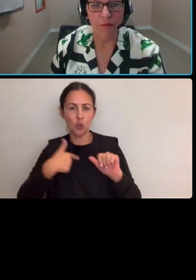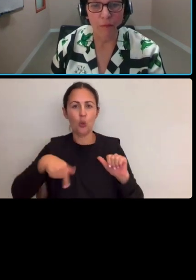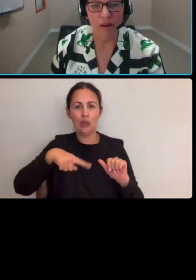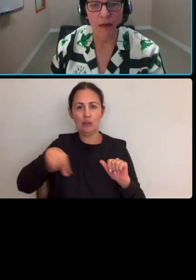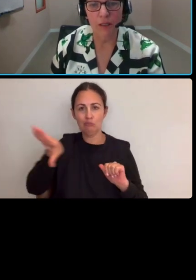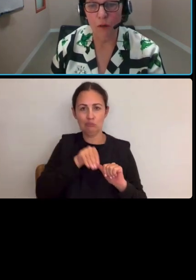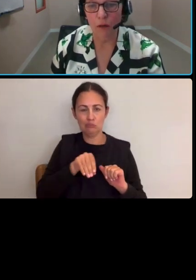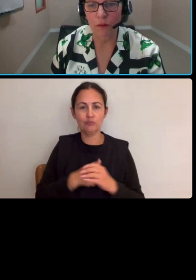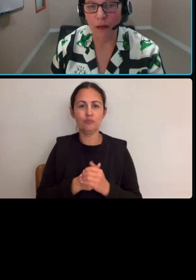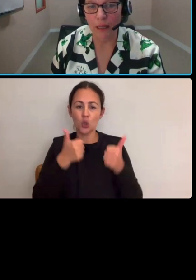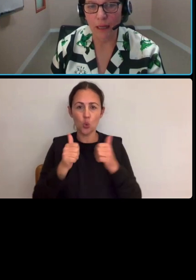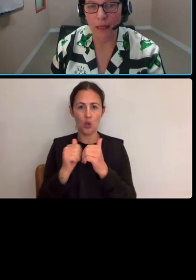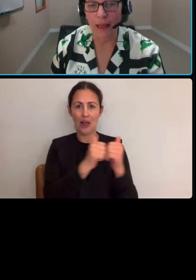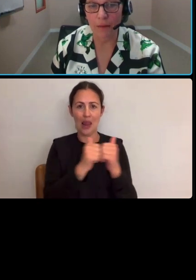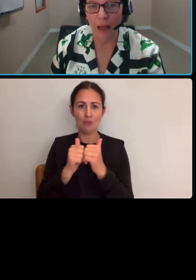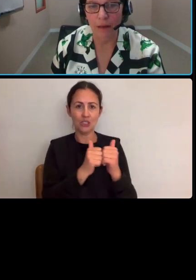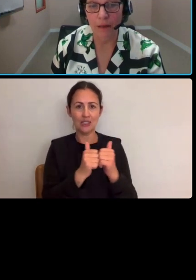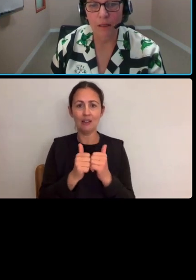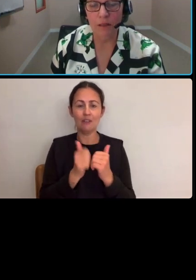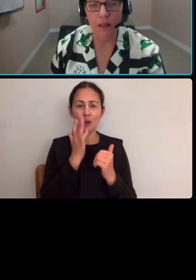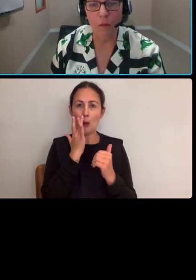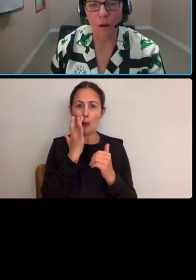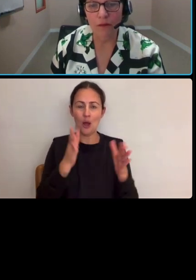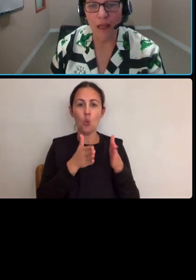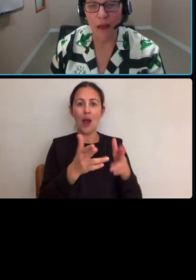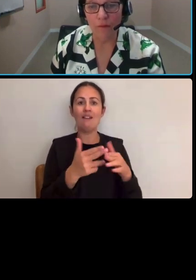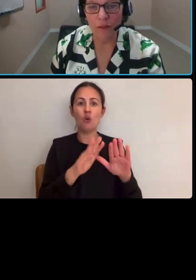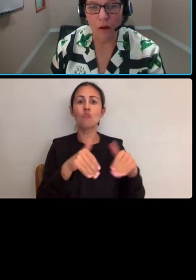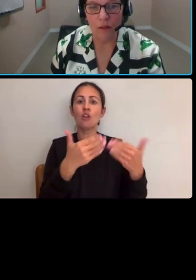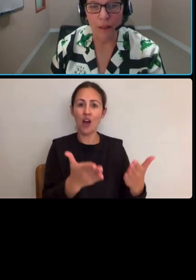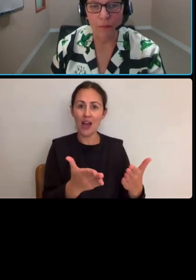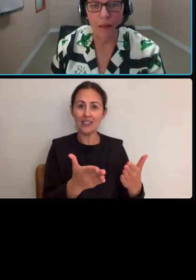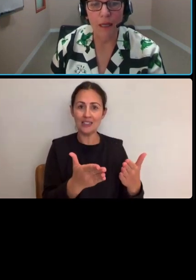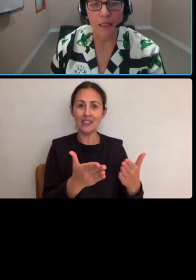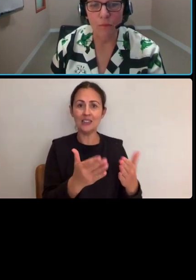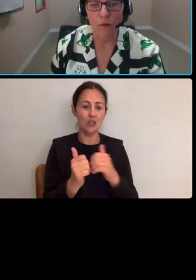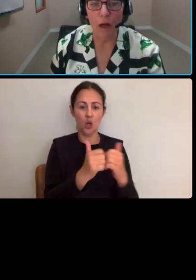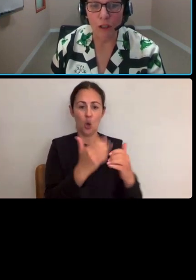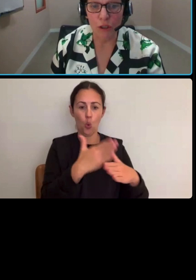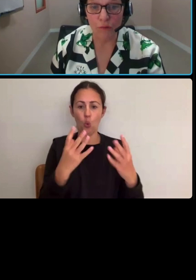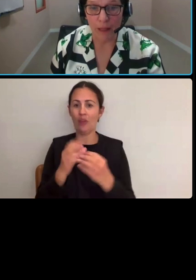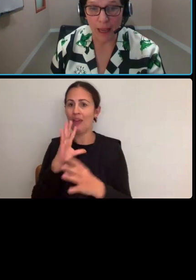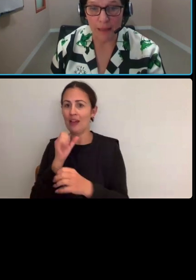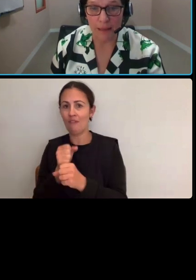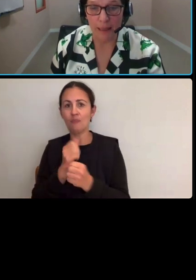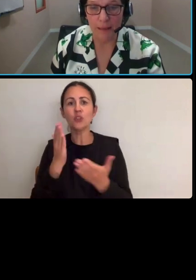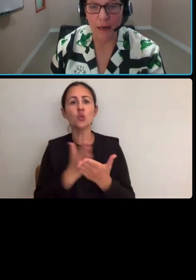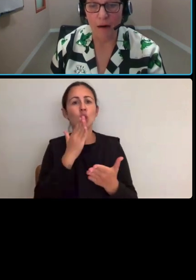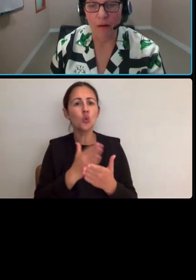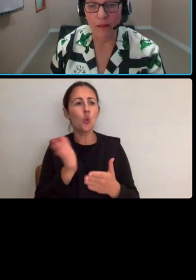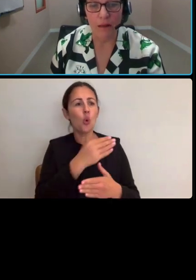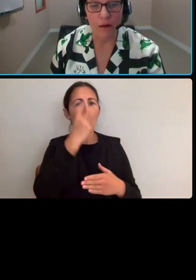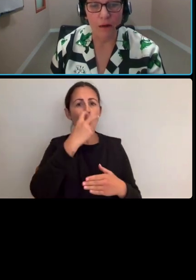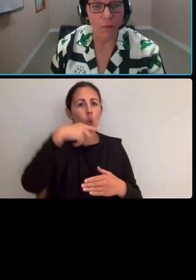environment for providers to work with the regulator and the department so that the quality of care offered to older people is more assured from the